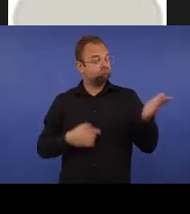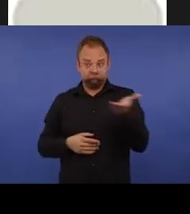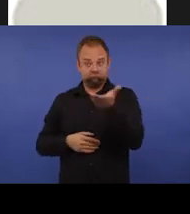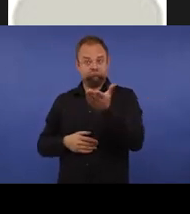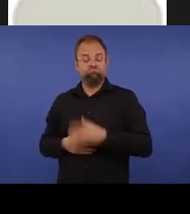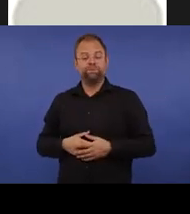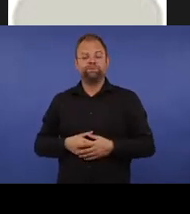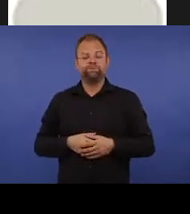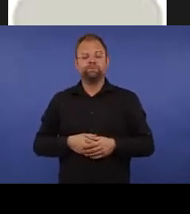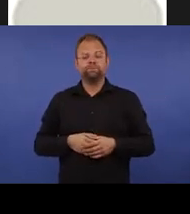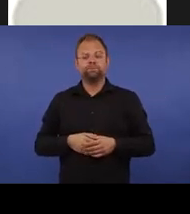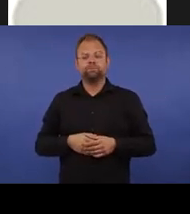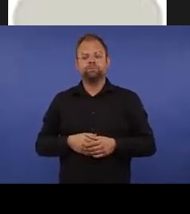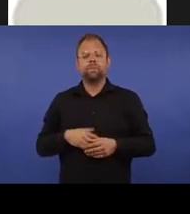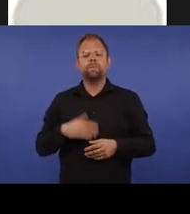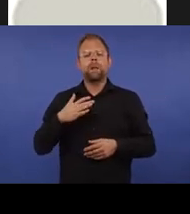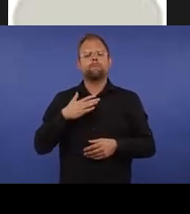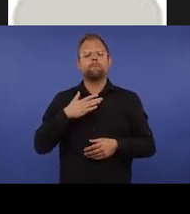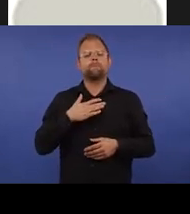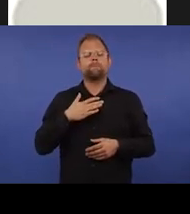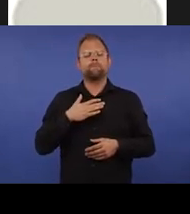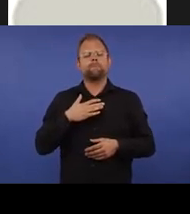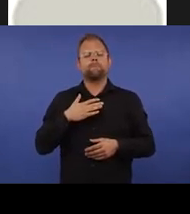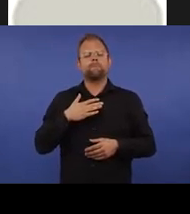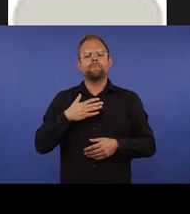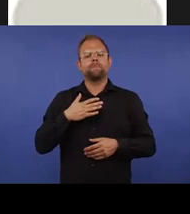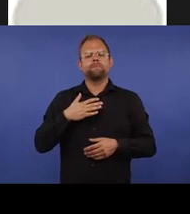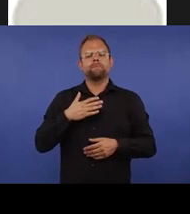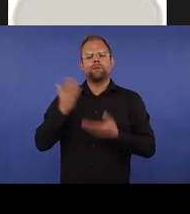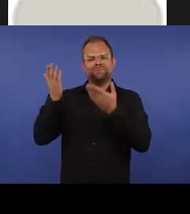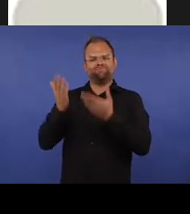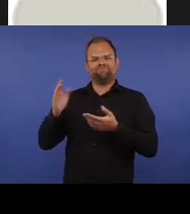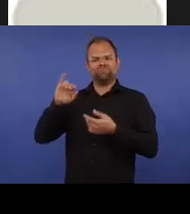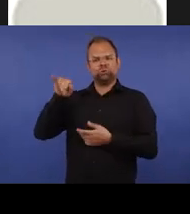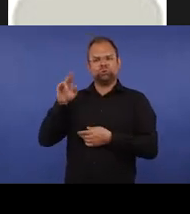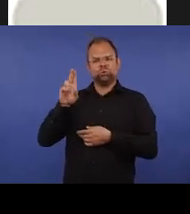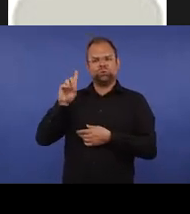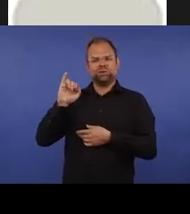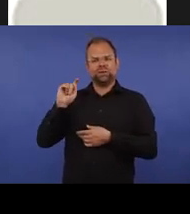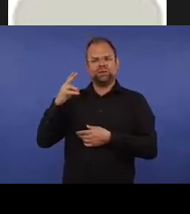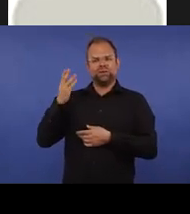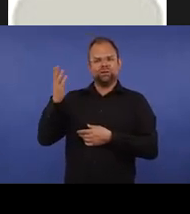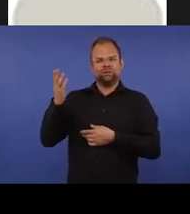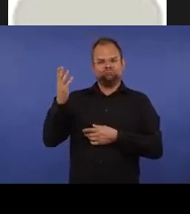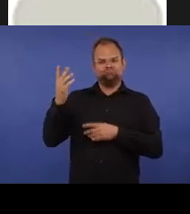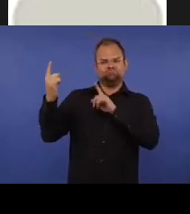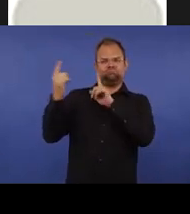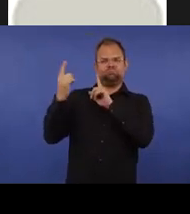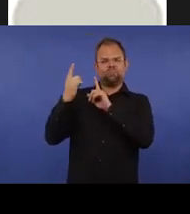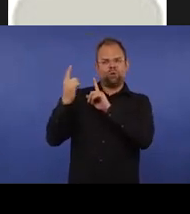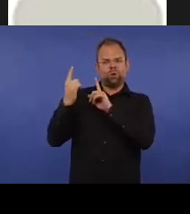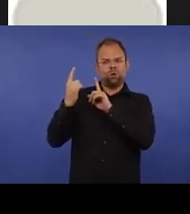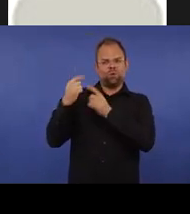Judy, actually, I found there are only two challenges we are